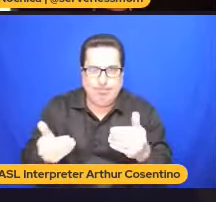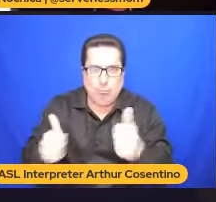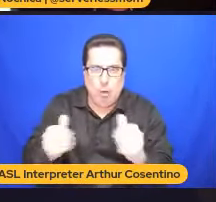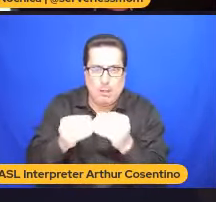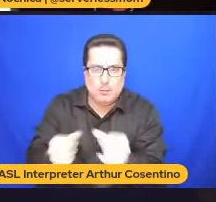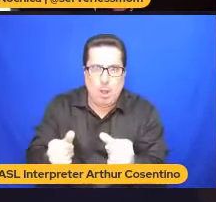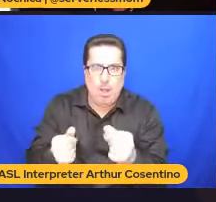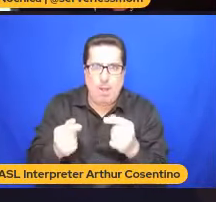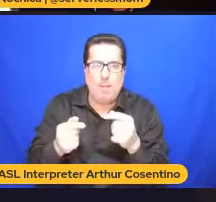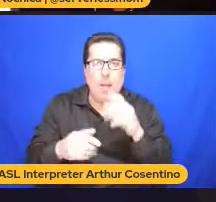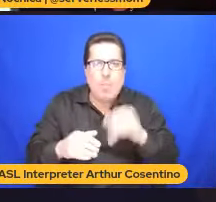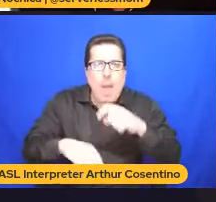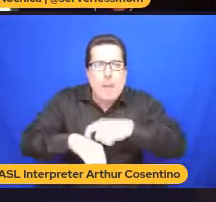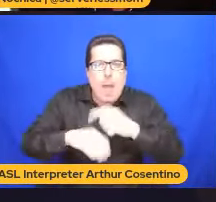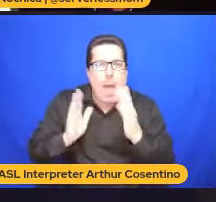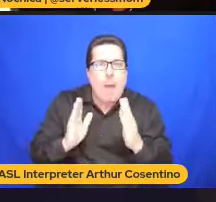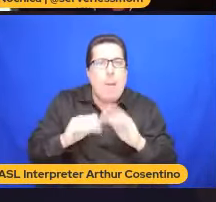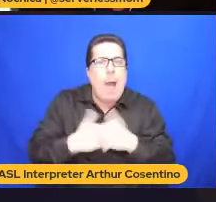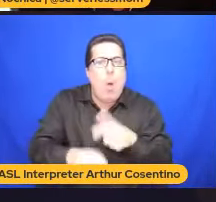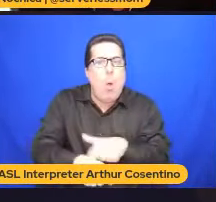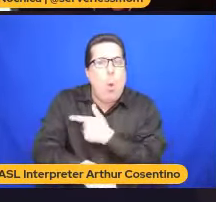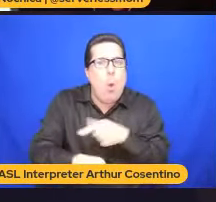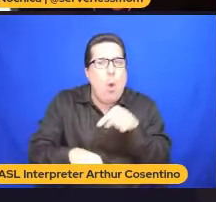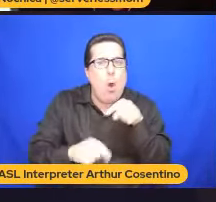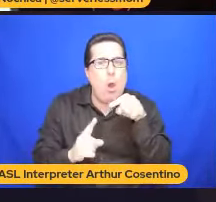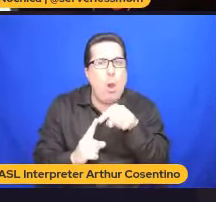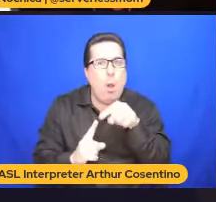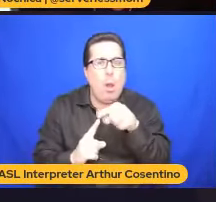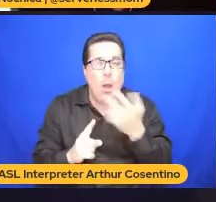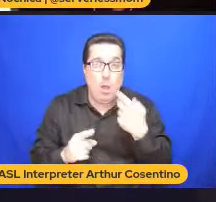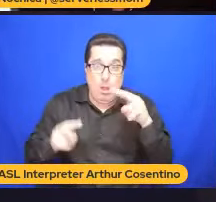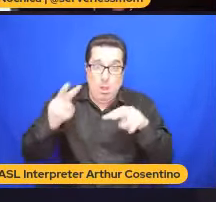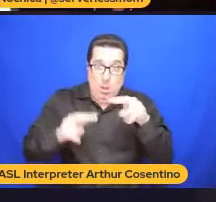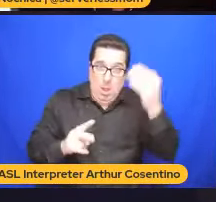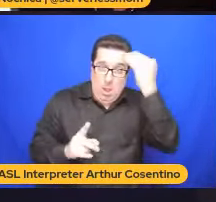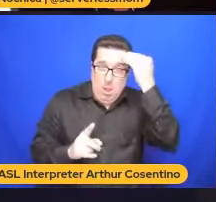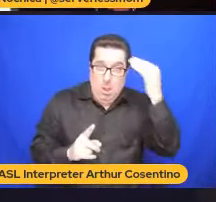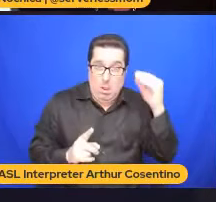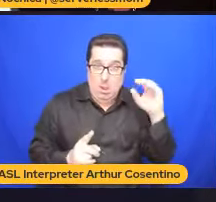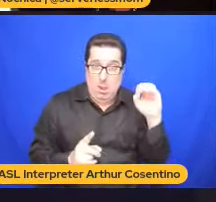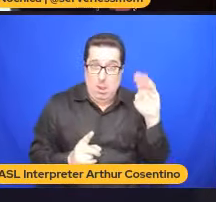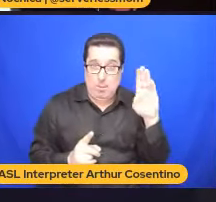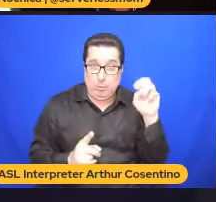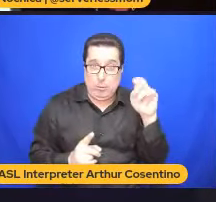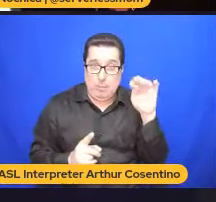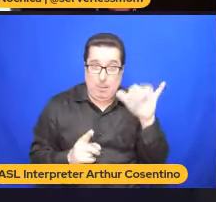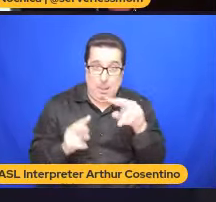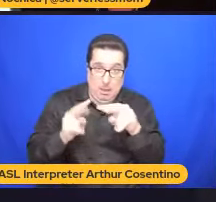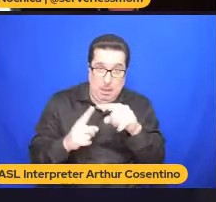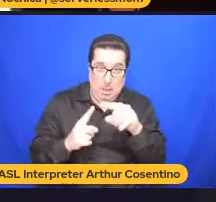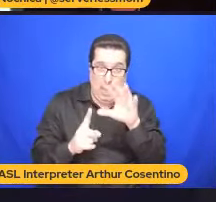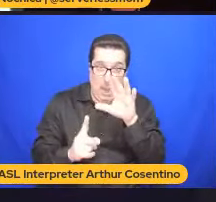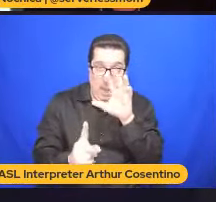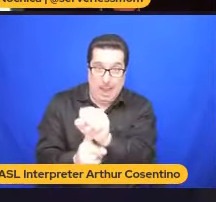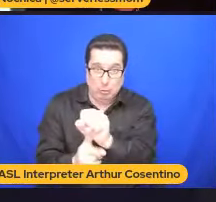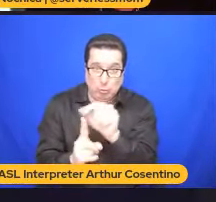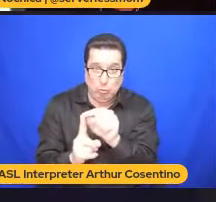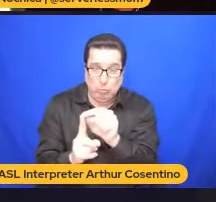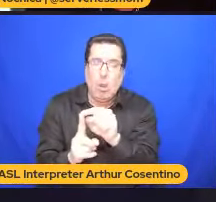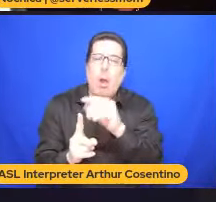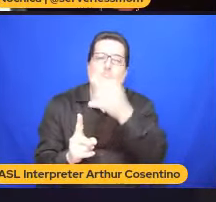observability, like if we know that we have a problem with sort of a classic, maybe self-hosted